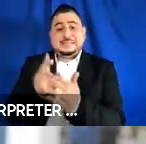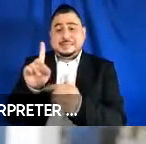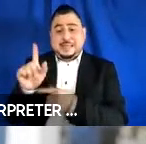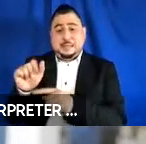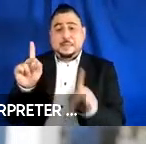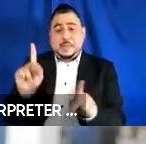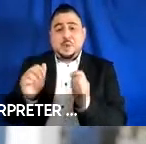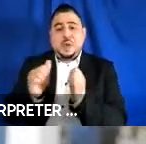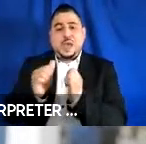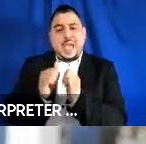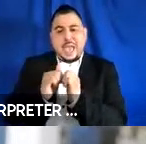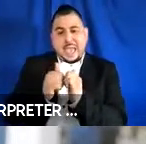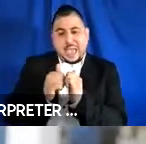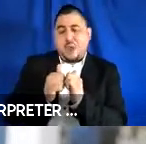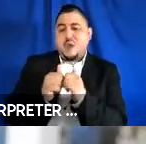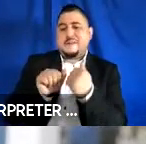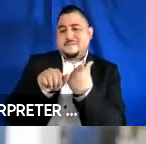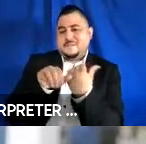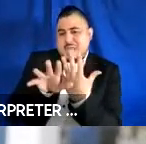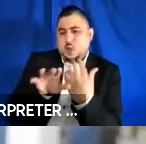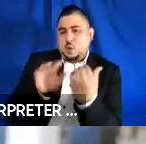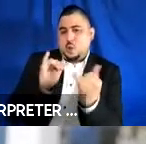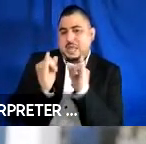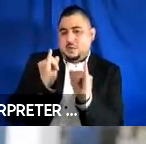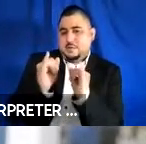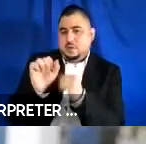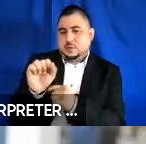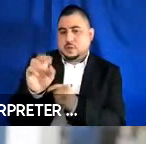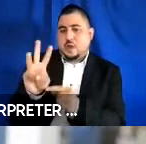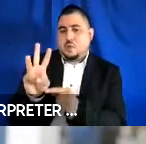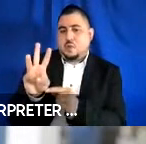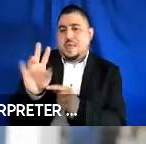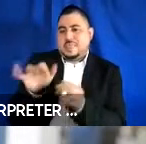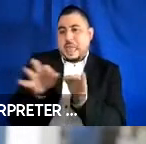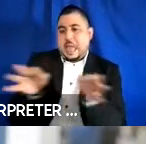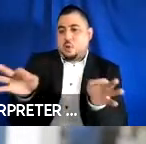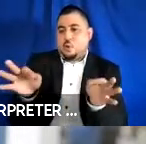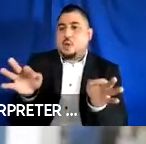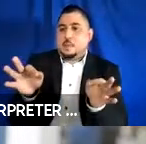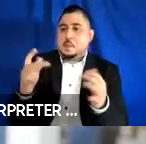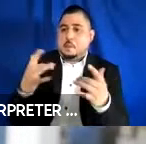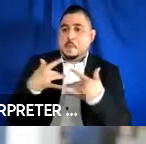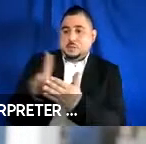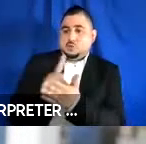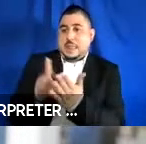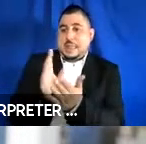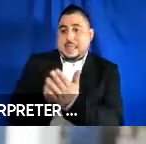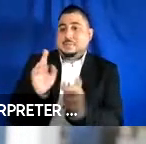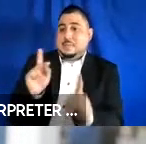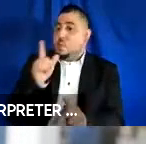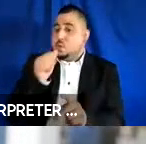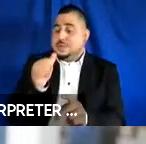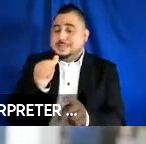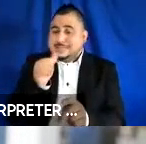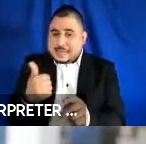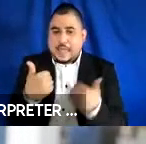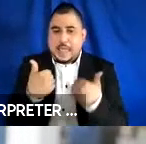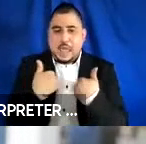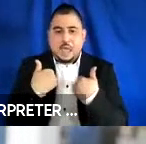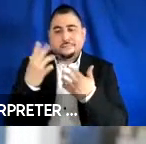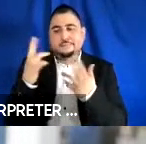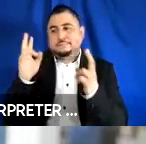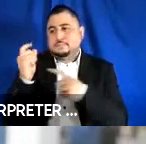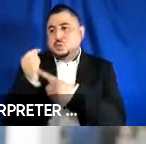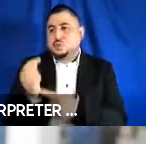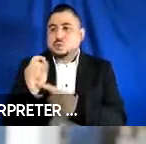with video interview software. And its algorithm was more likely to discriminate against people who didn't have, quote,